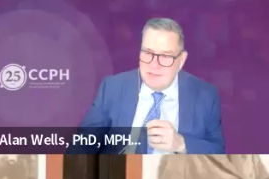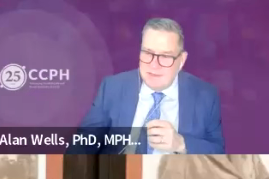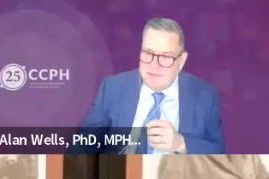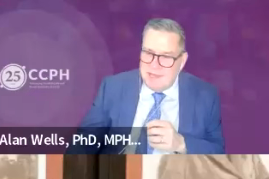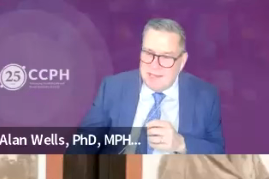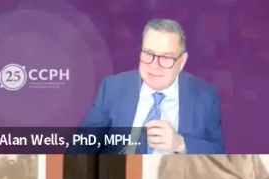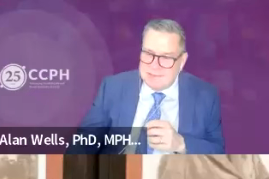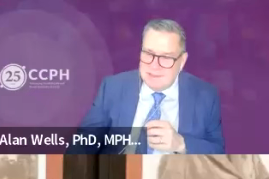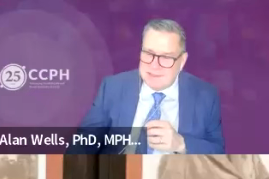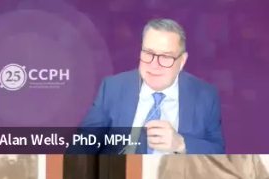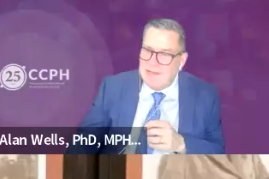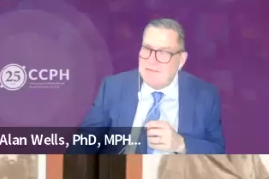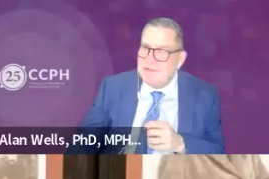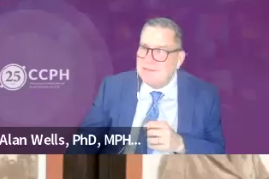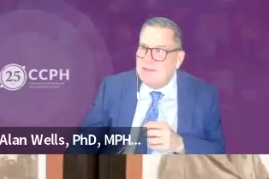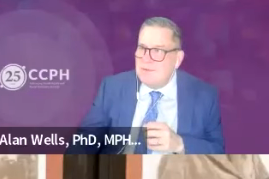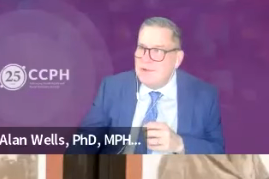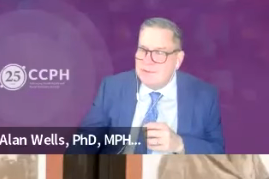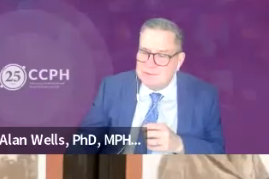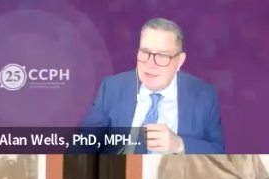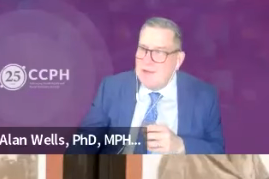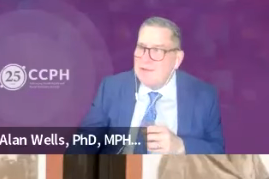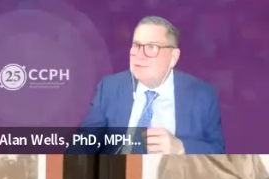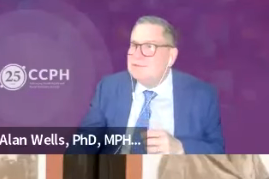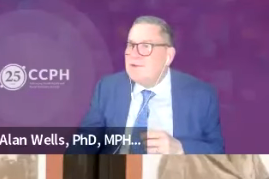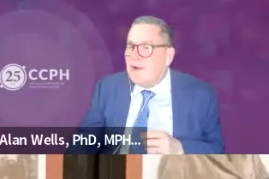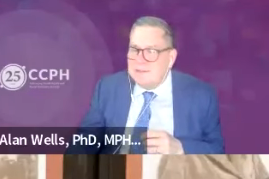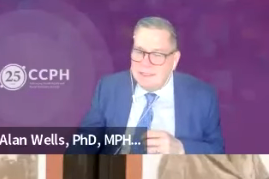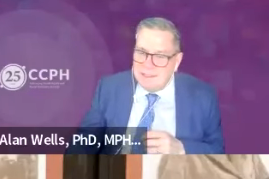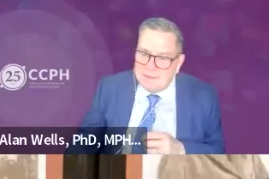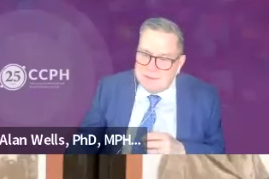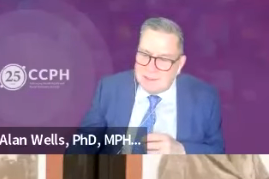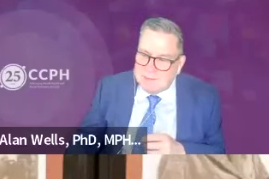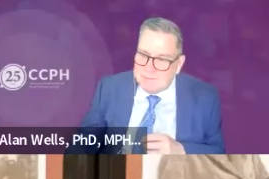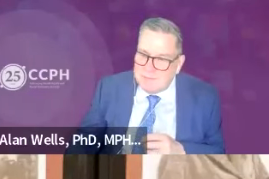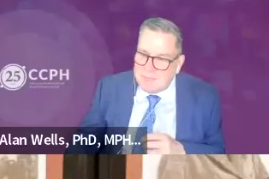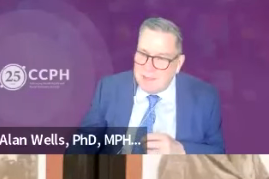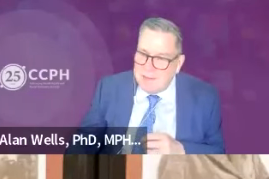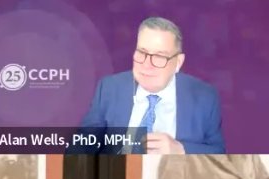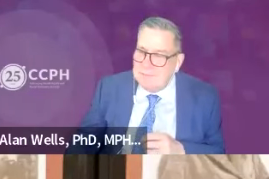go ahead and do that. I see we have a lot of people here. And